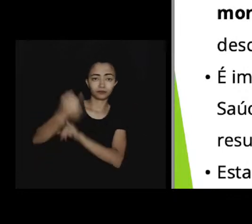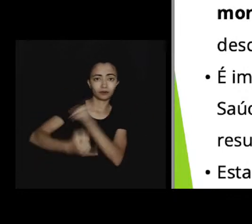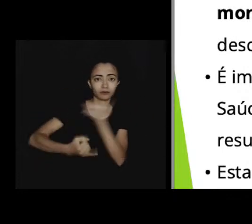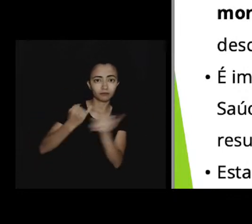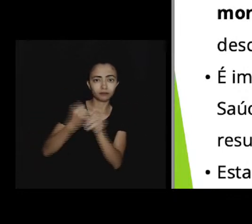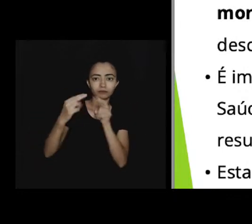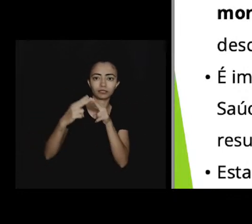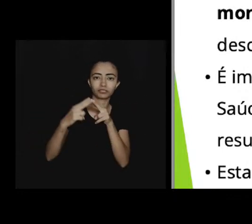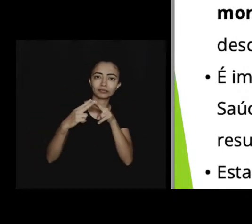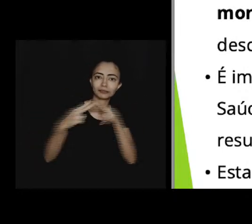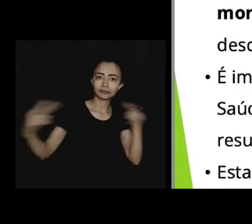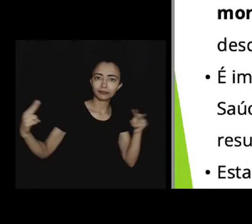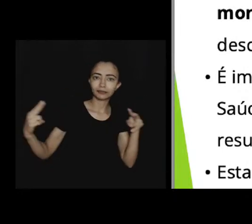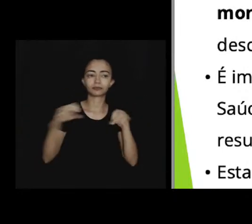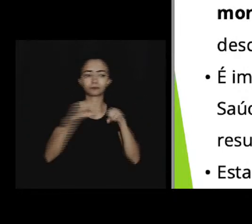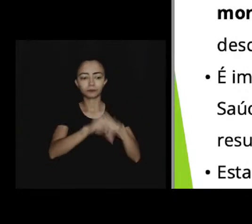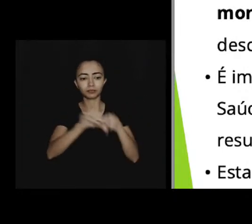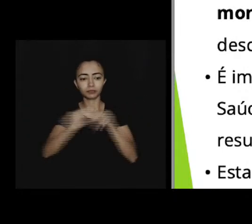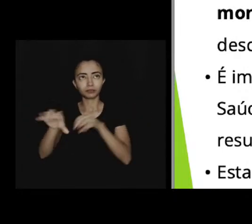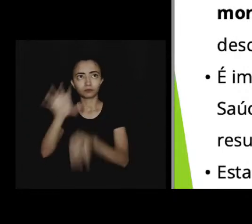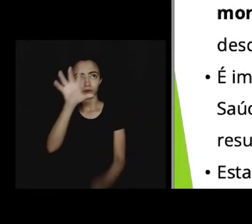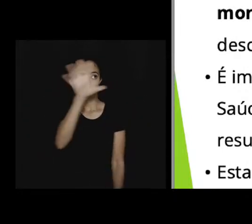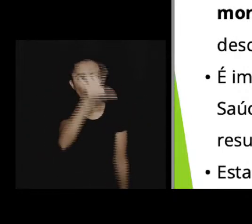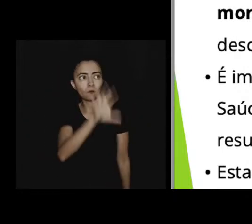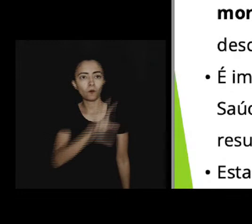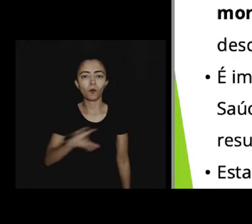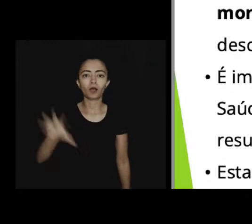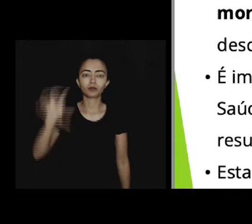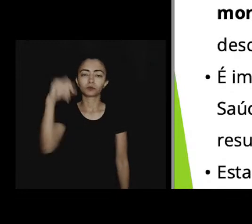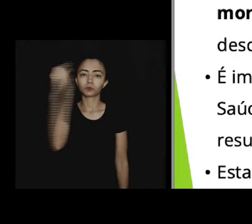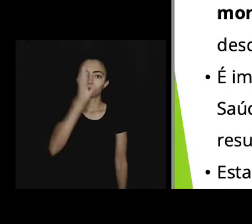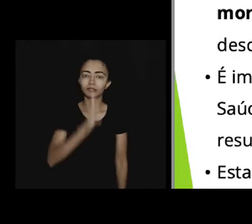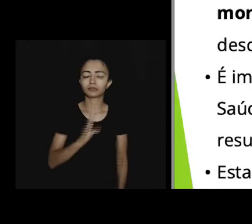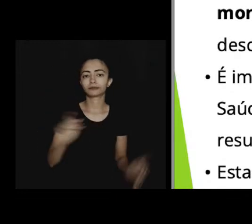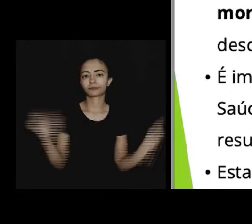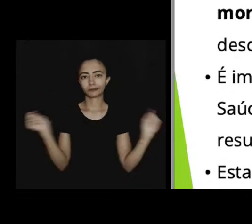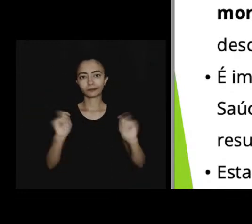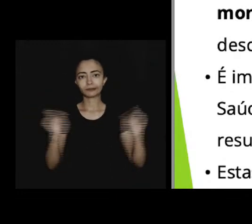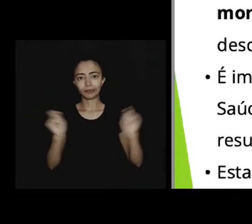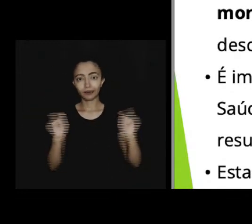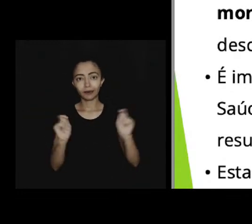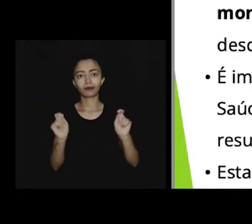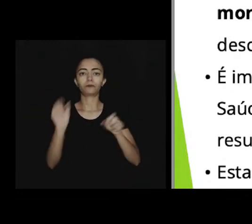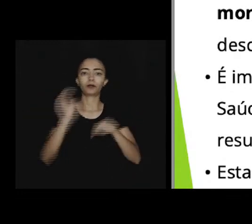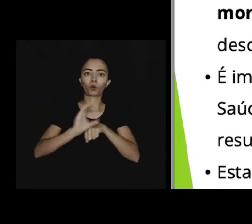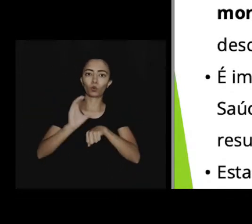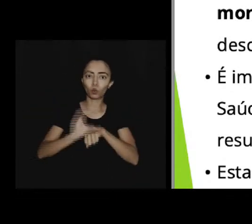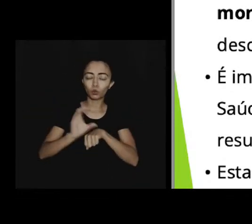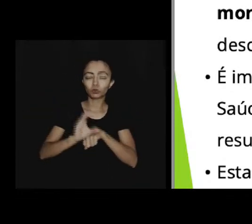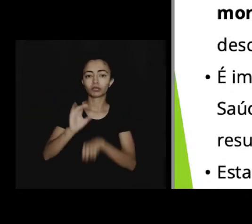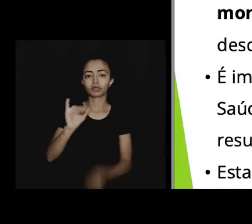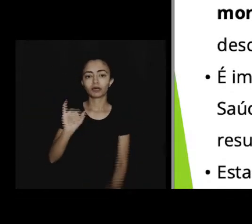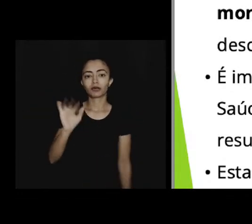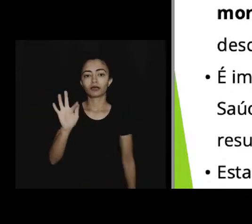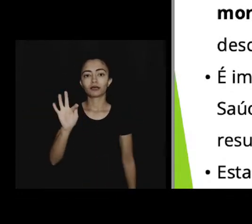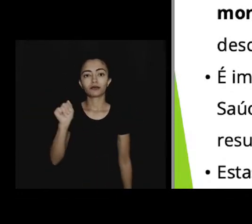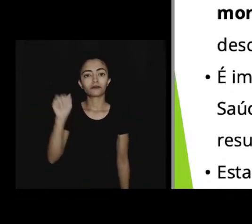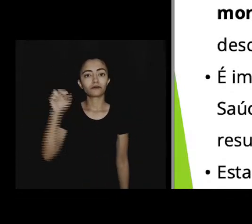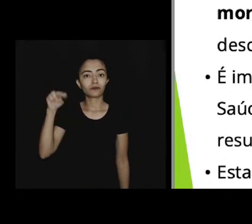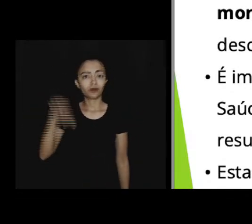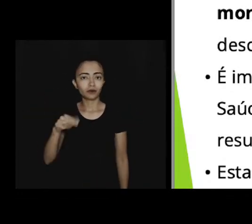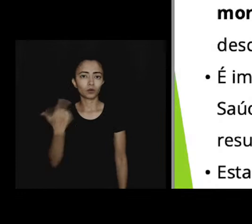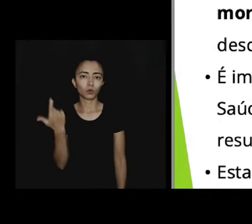the trainings in different territories. Therefore, this is feasible, and INFAN was